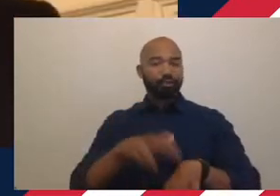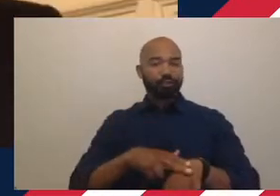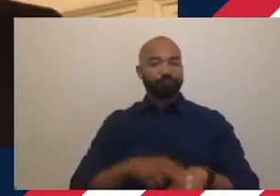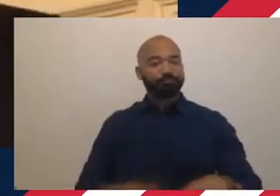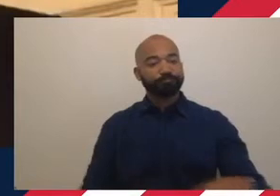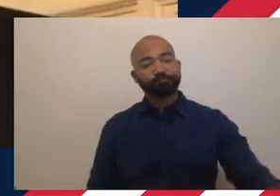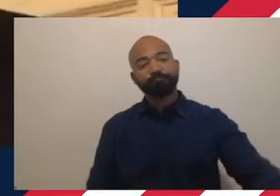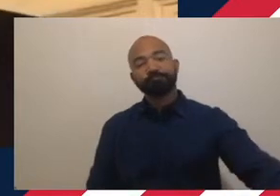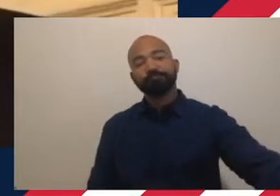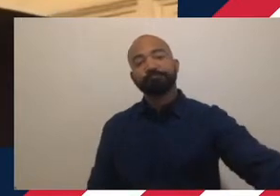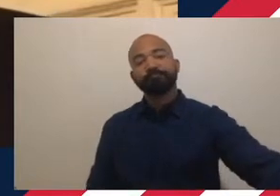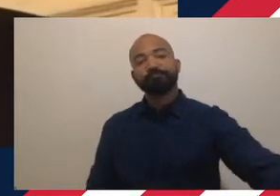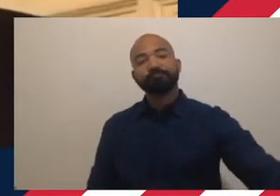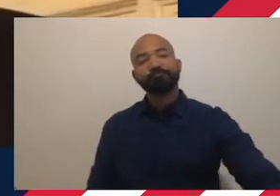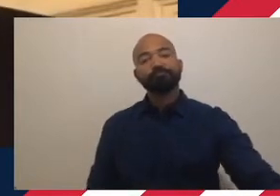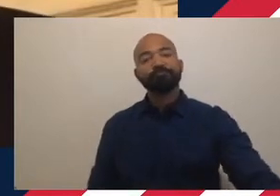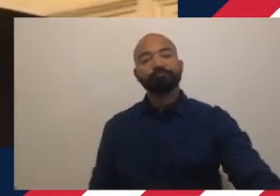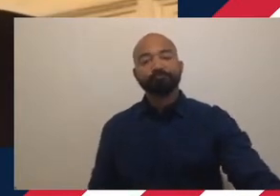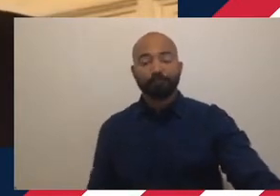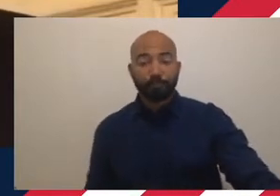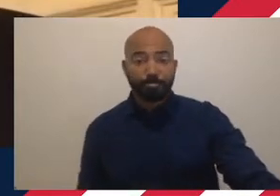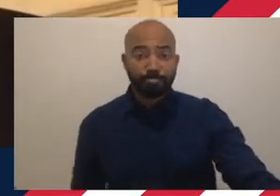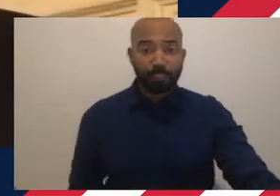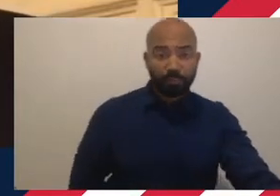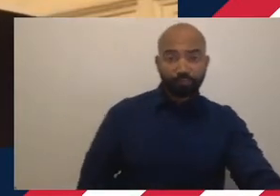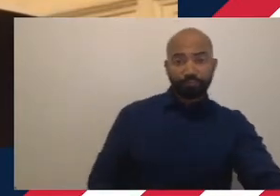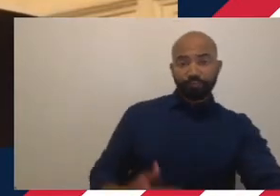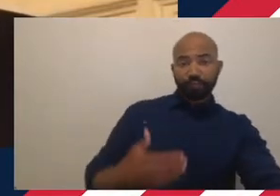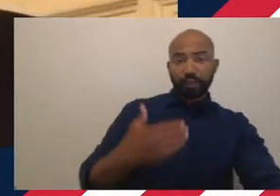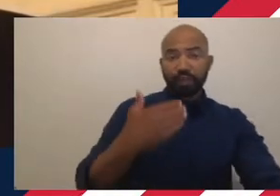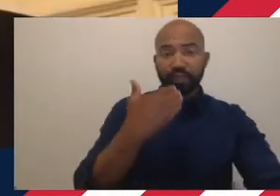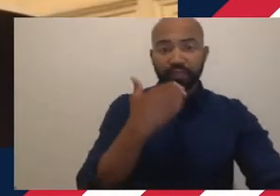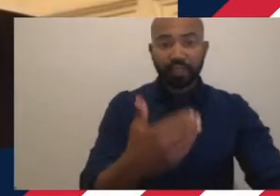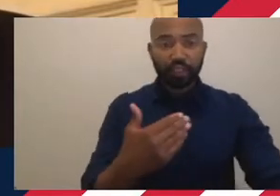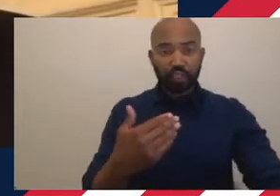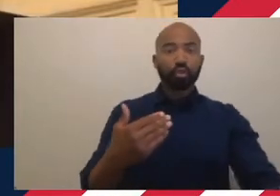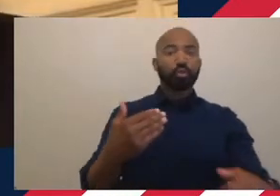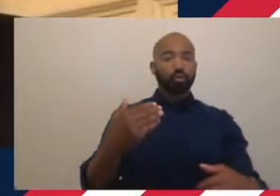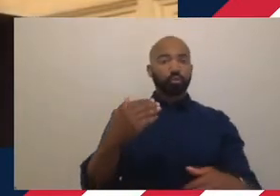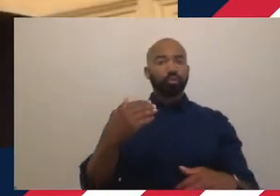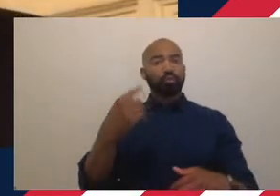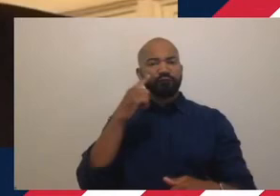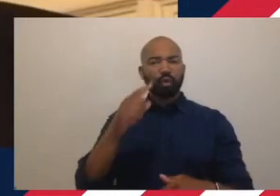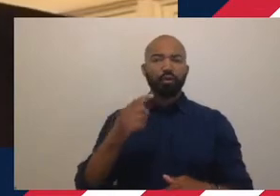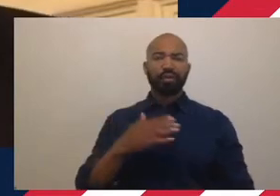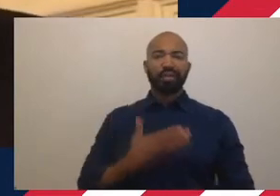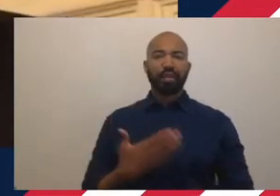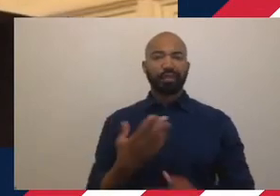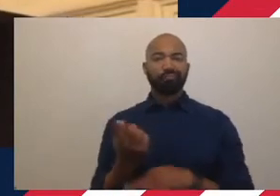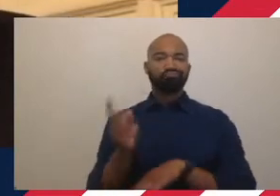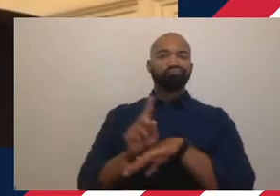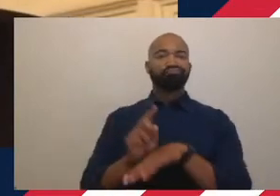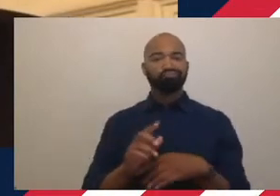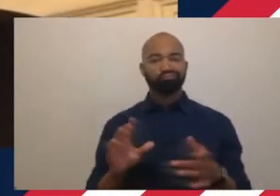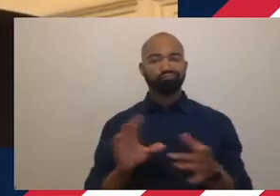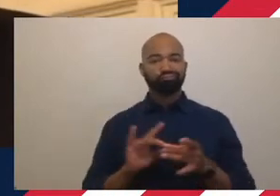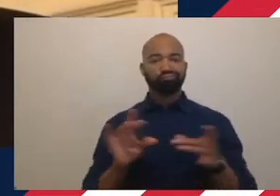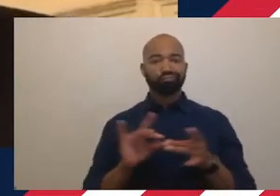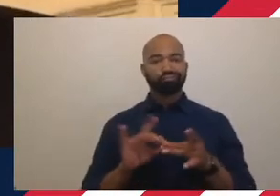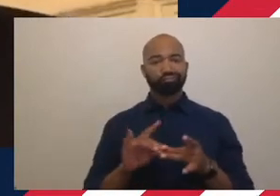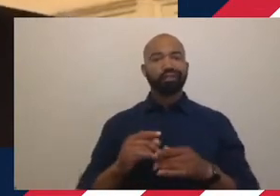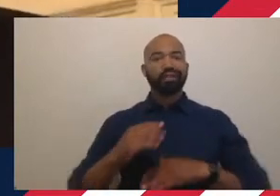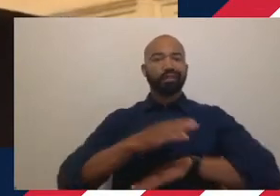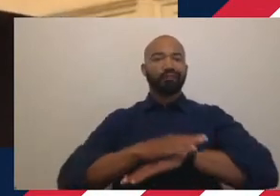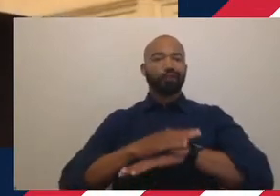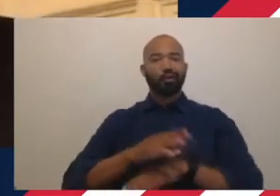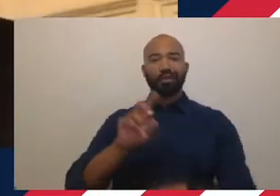Well, thank you, Mayor, Madam Chair, and committee members. Thank you for having me on the Platform Drafting Committee hearing.